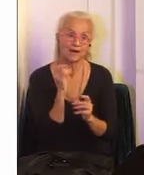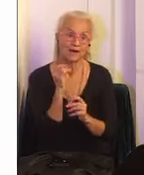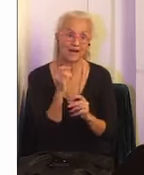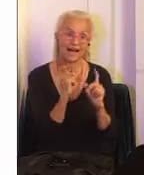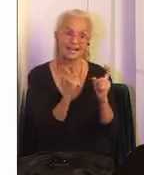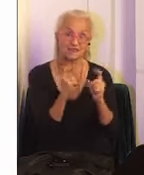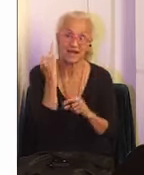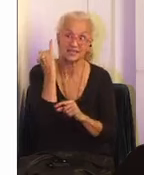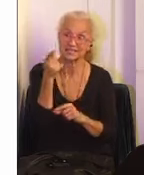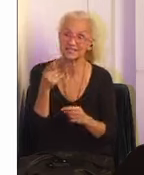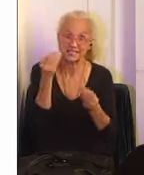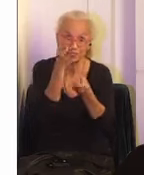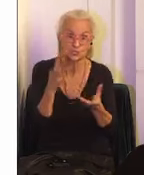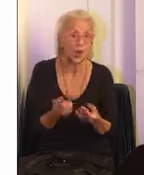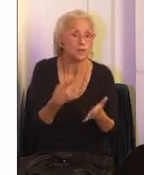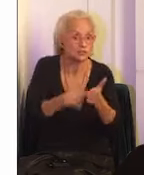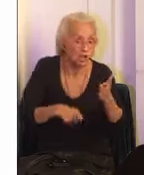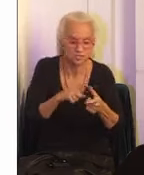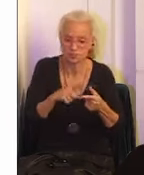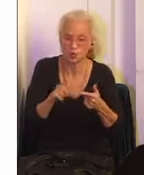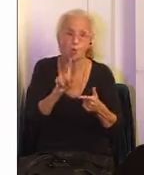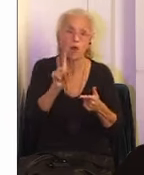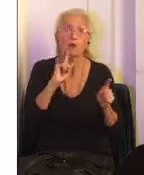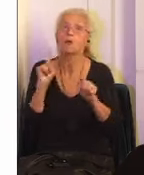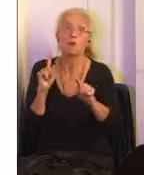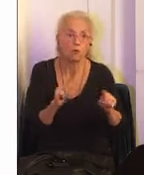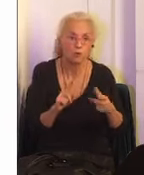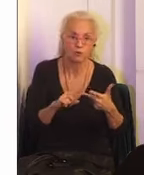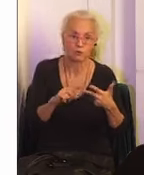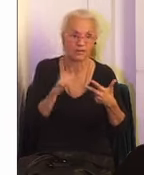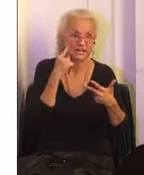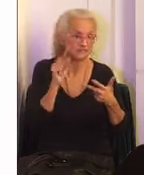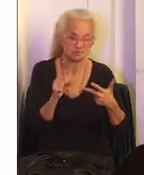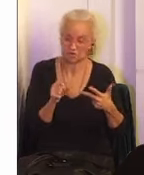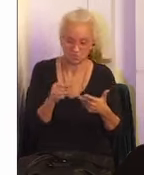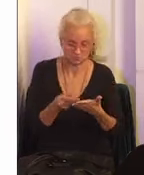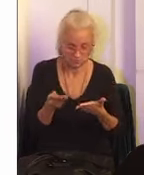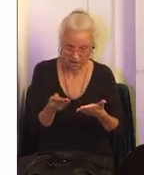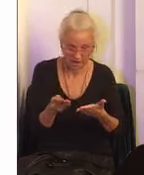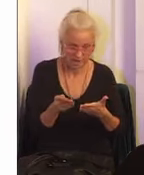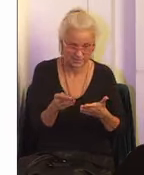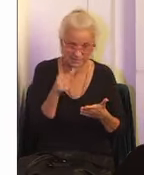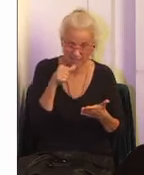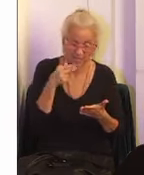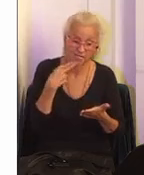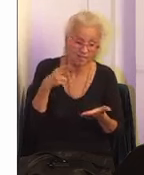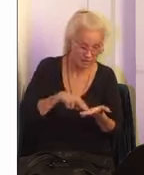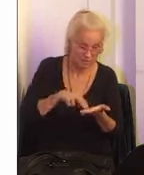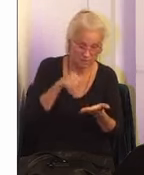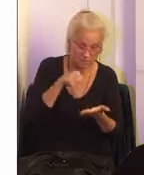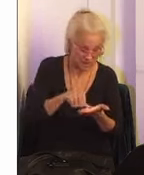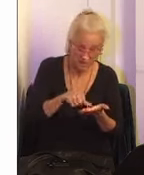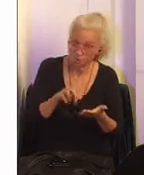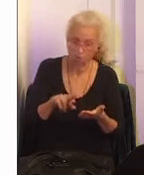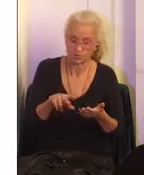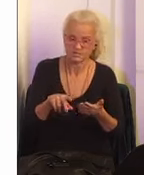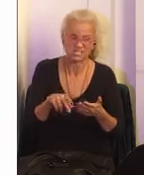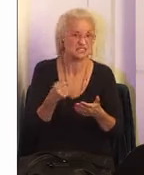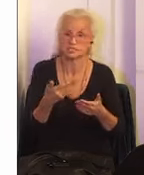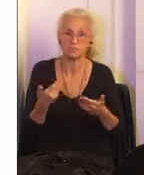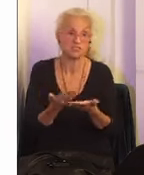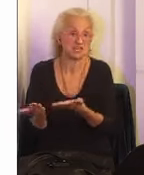there. Tells you how much it costs, where you can order it from, whether you can get it in the mail. You know, there's a lot of stuff you can just have